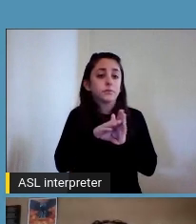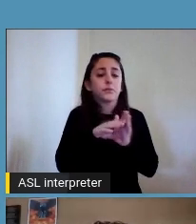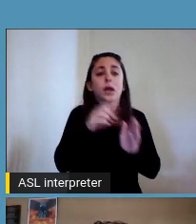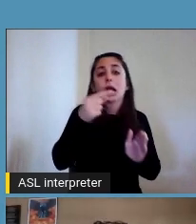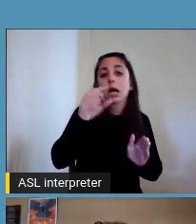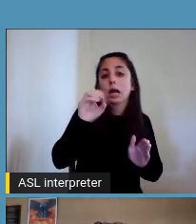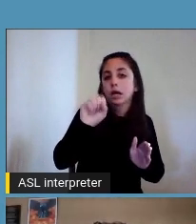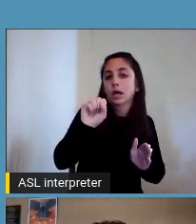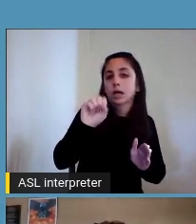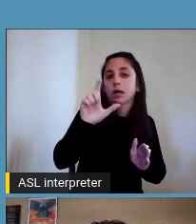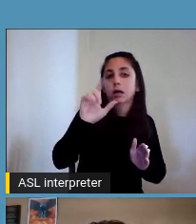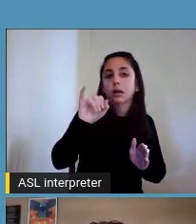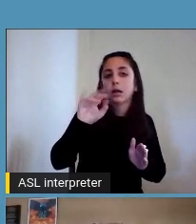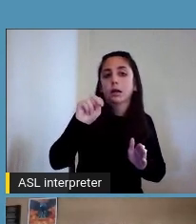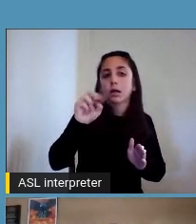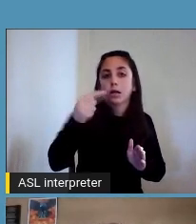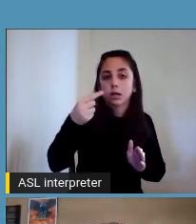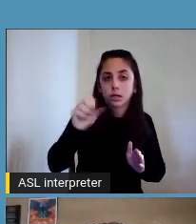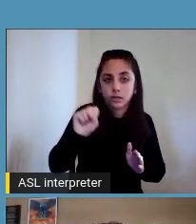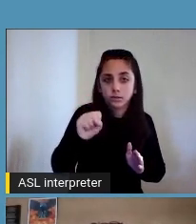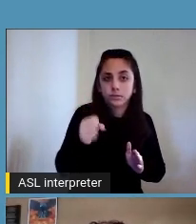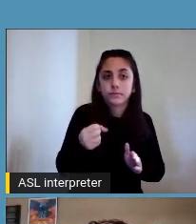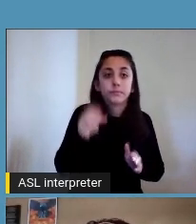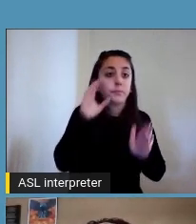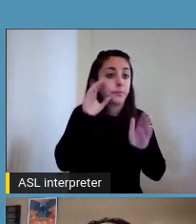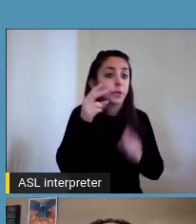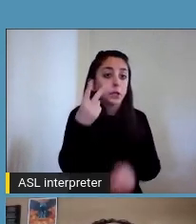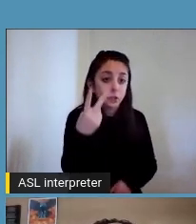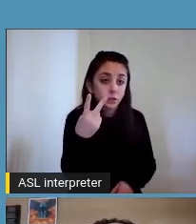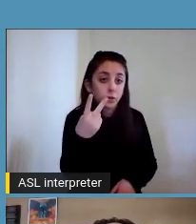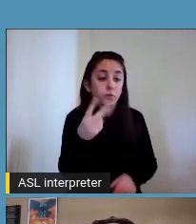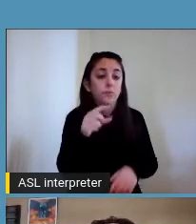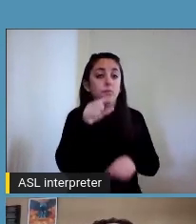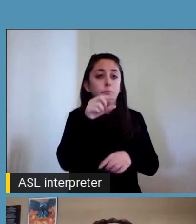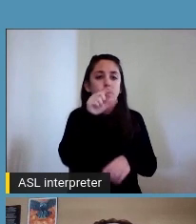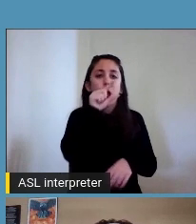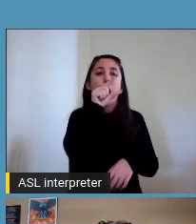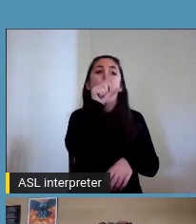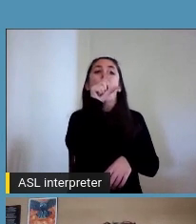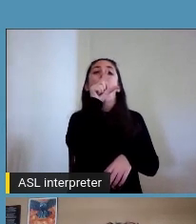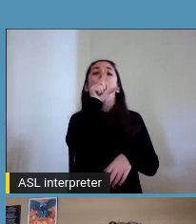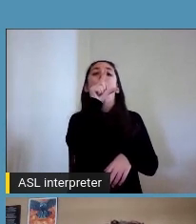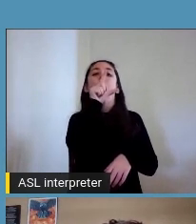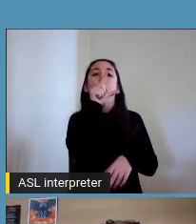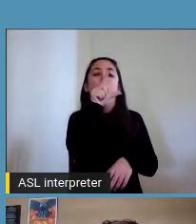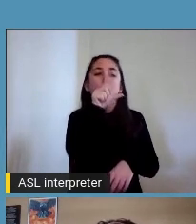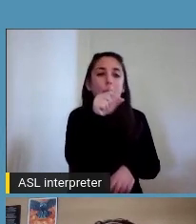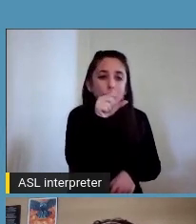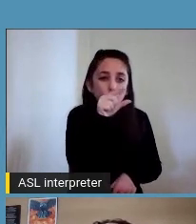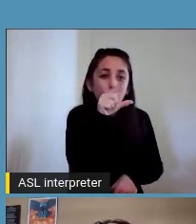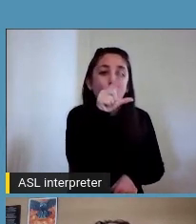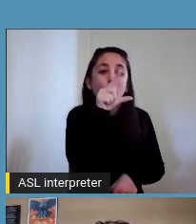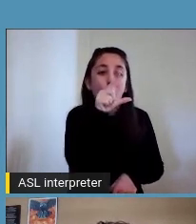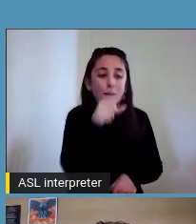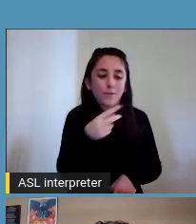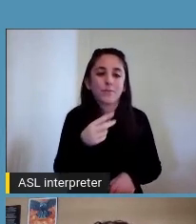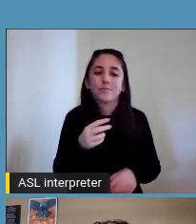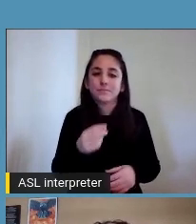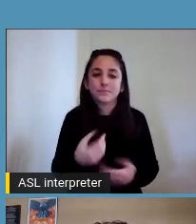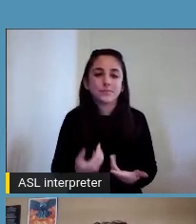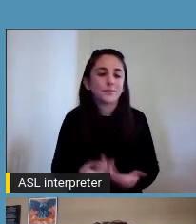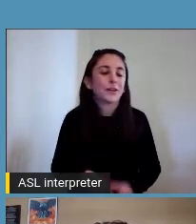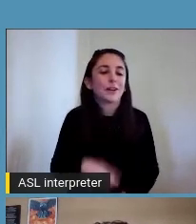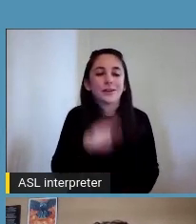yellow baby geese, and they have their mouths wide open like they're squawking. And so this post was to